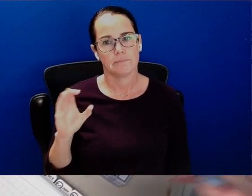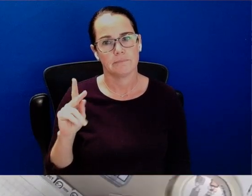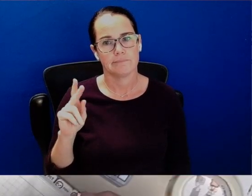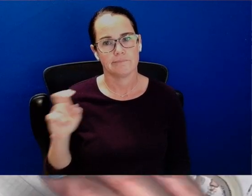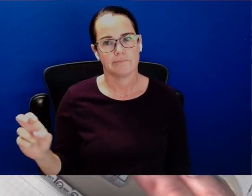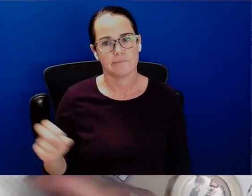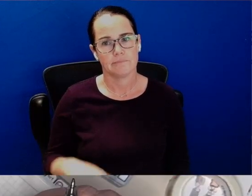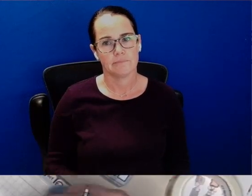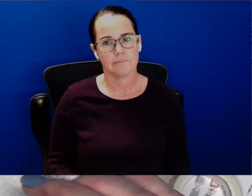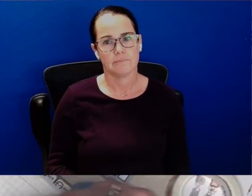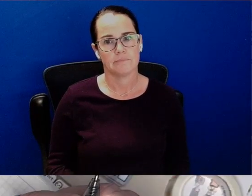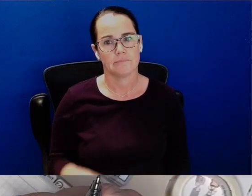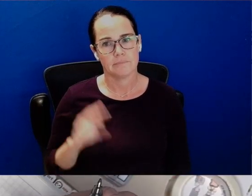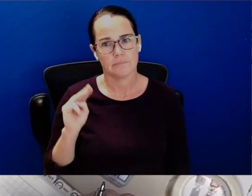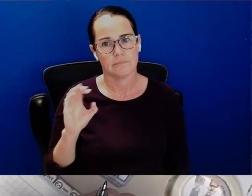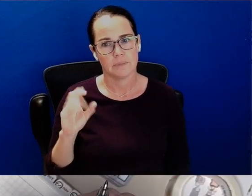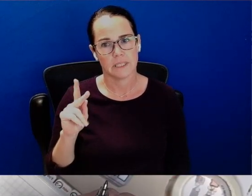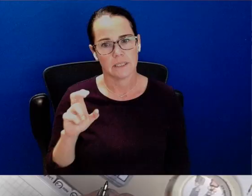McKee.